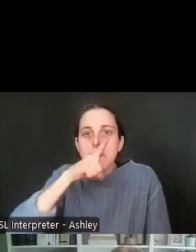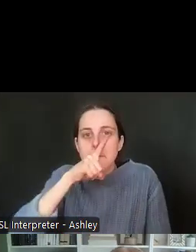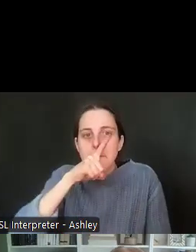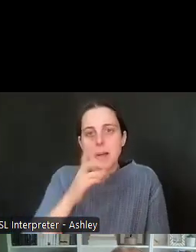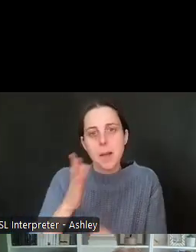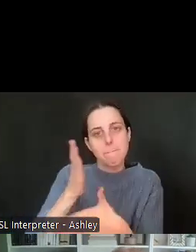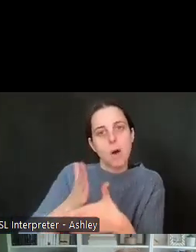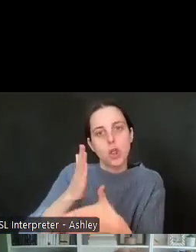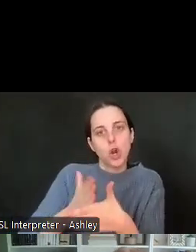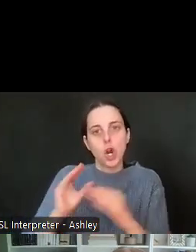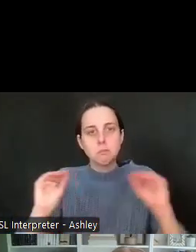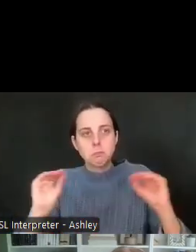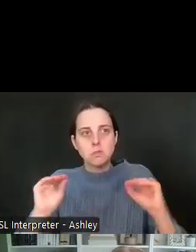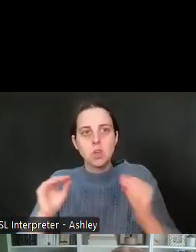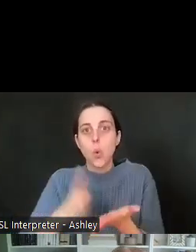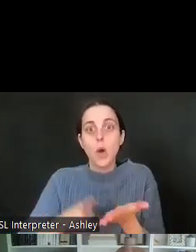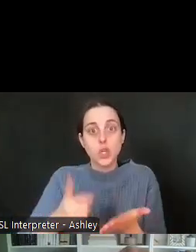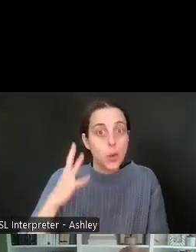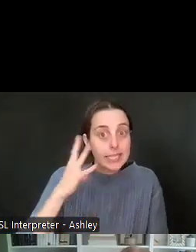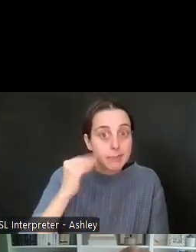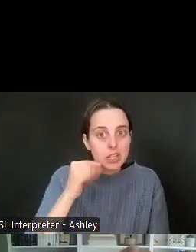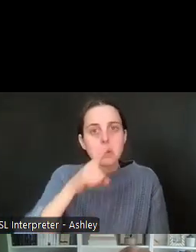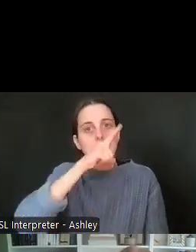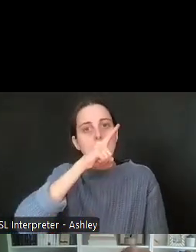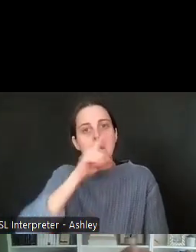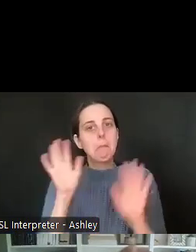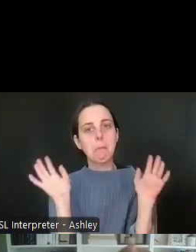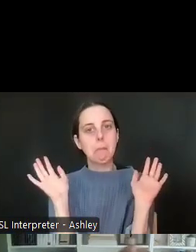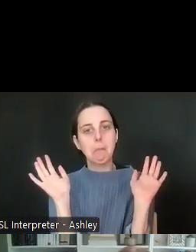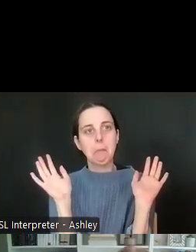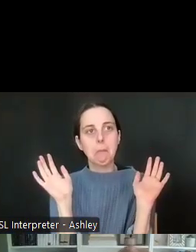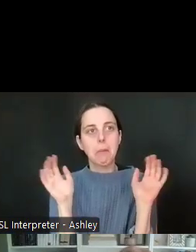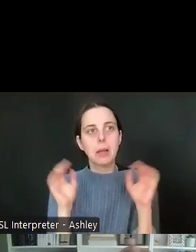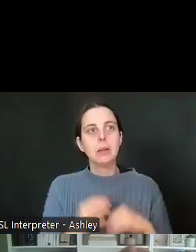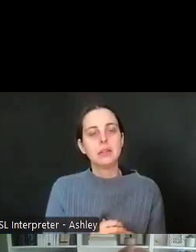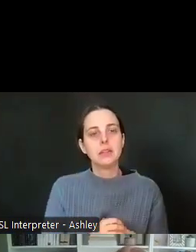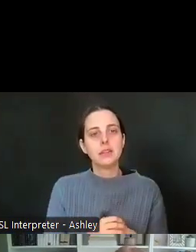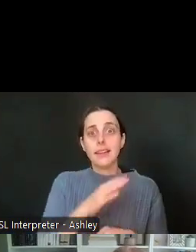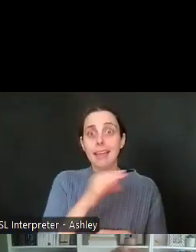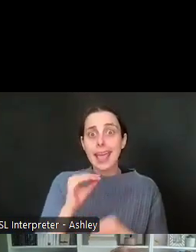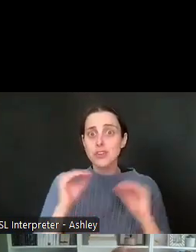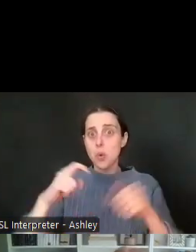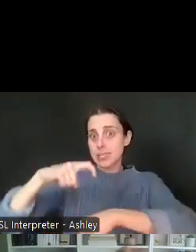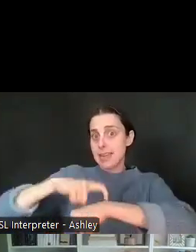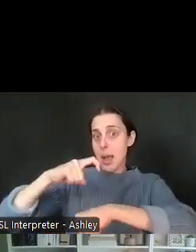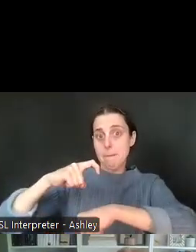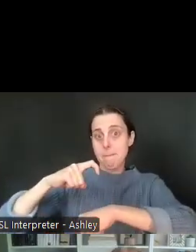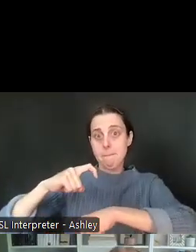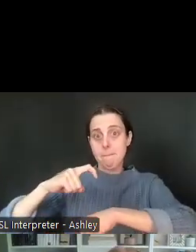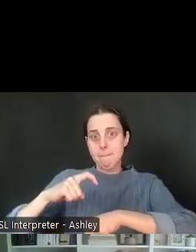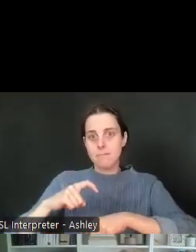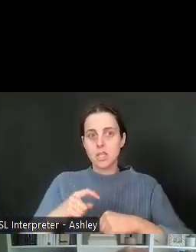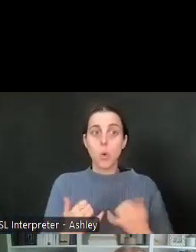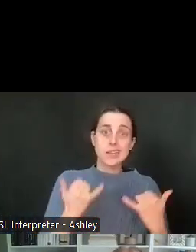bothersome. It lets us do that. It also doesn't put a timestamp on it. It doesn't say how stressed out are you today or